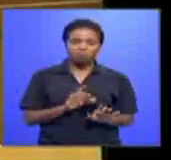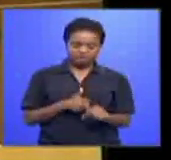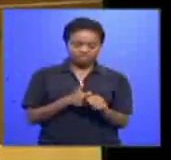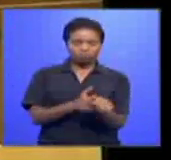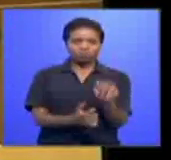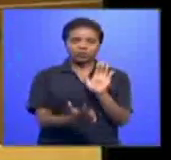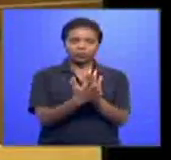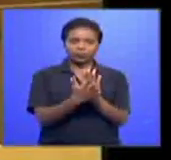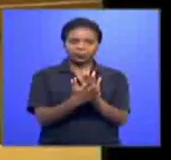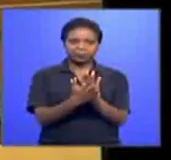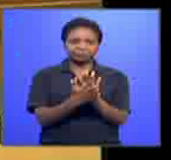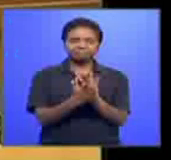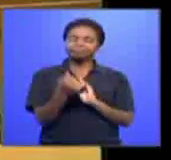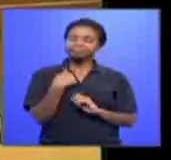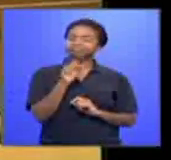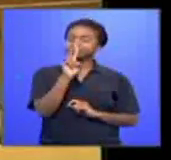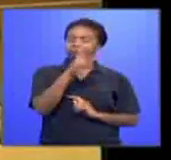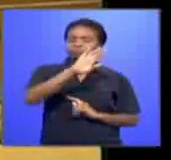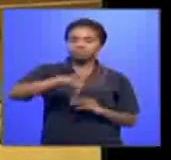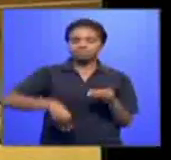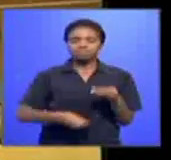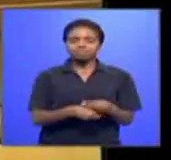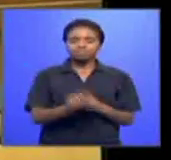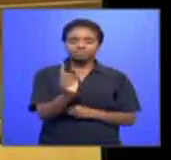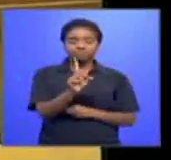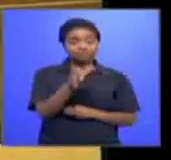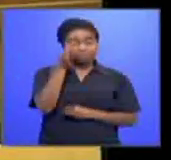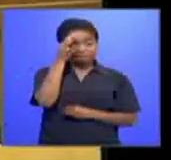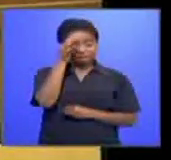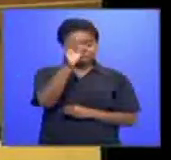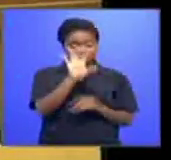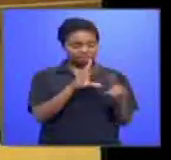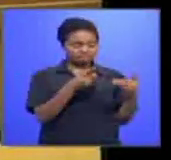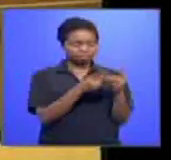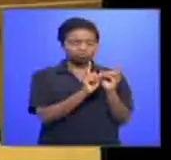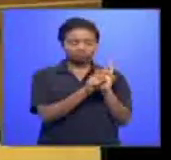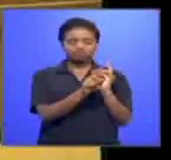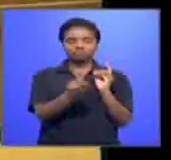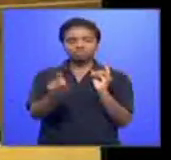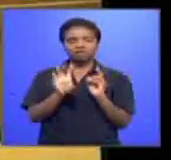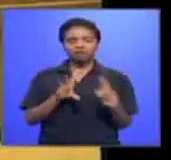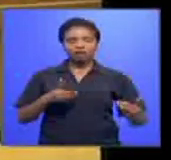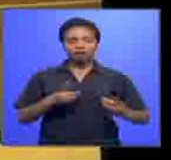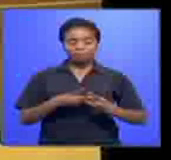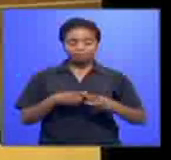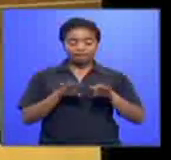Let me hasten to add that government departments at all